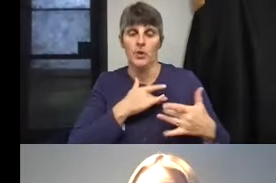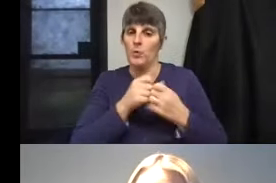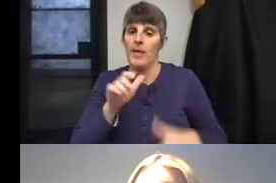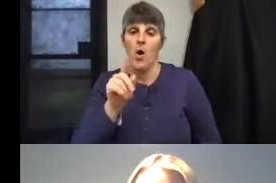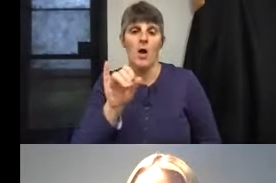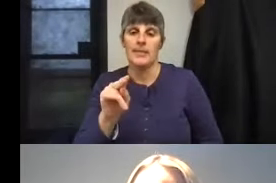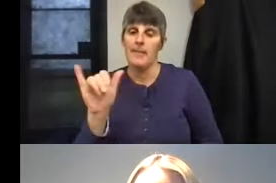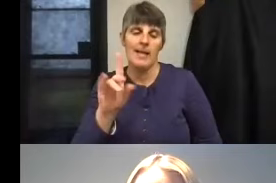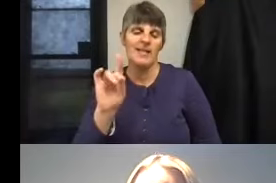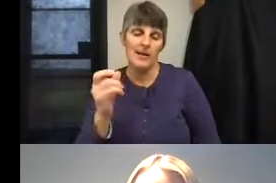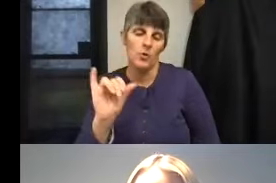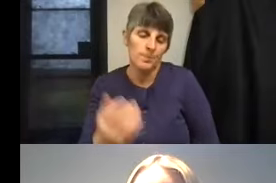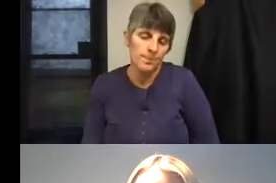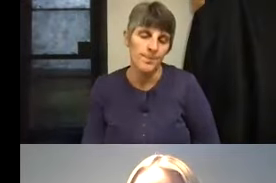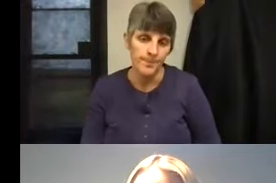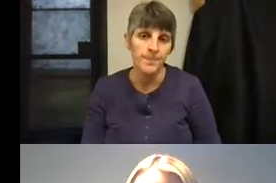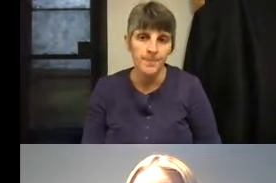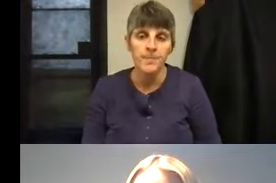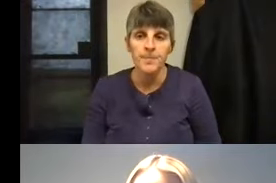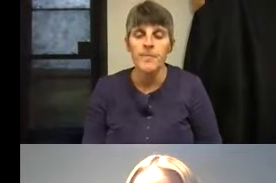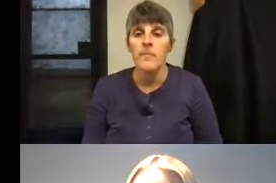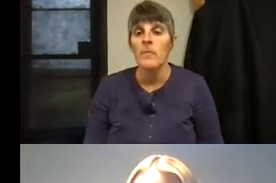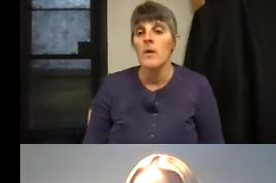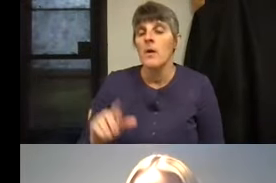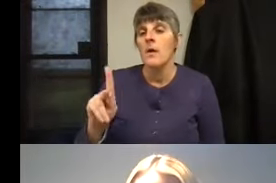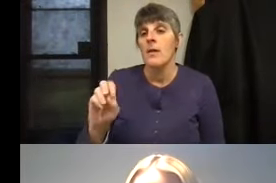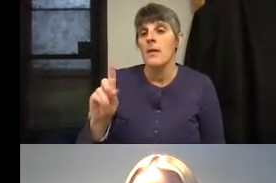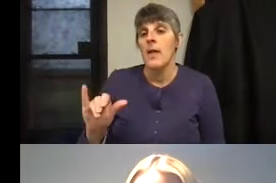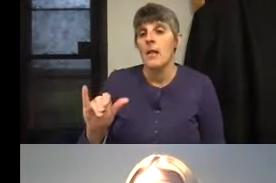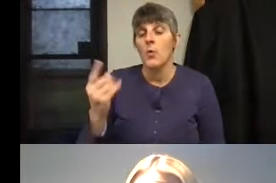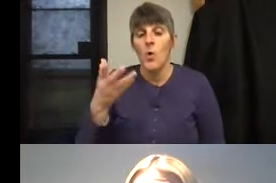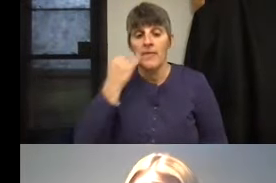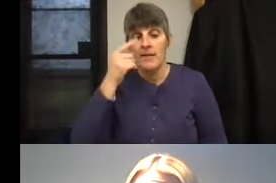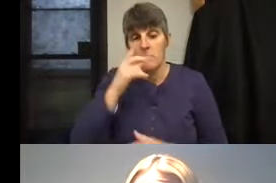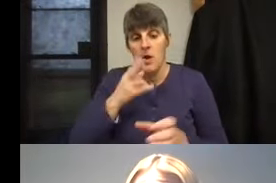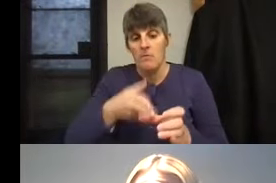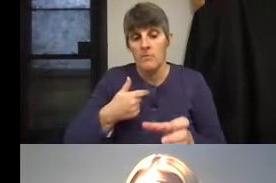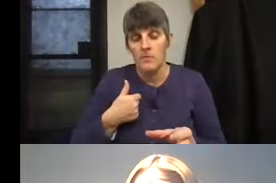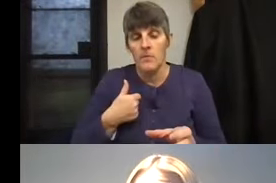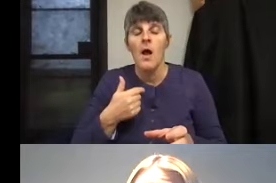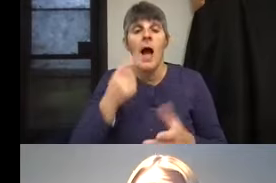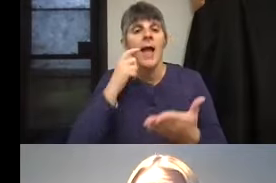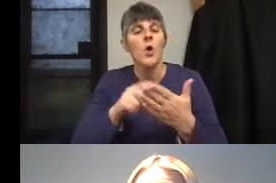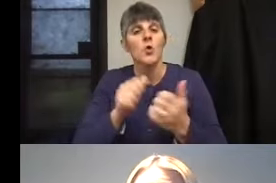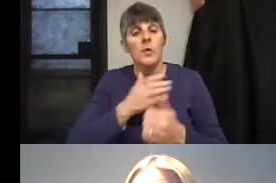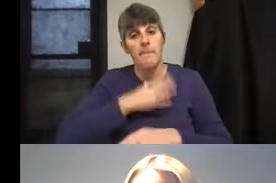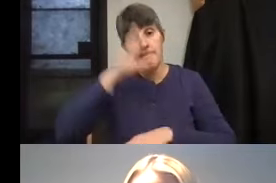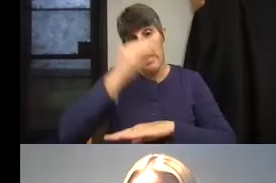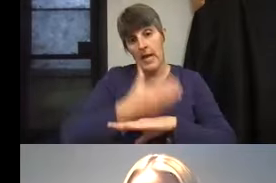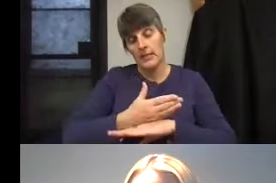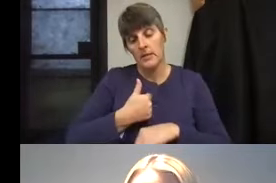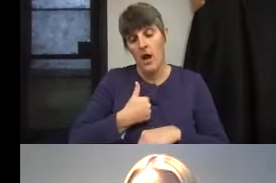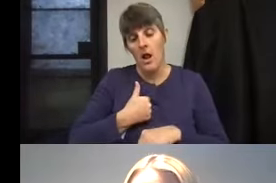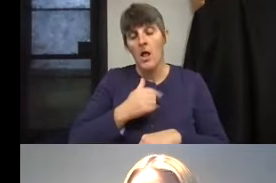the diagnosis as well. One thing, if I'm able to chime in, is that I noticed that with my son at